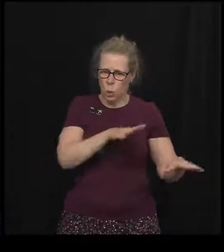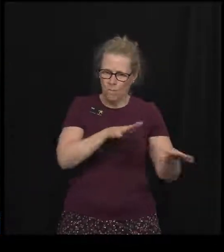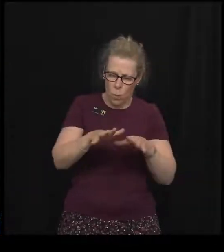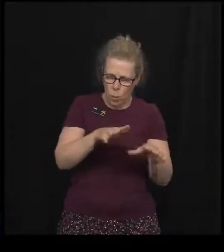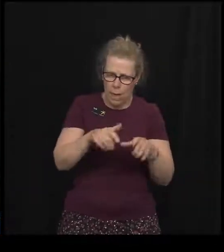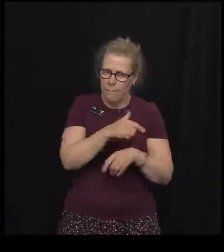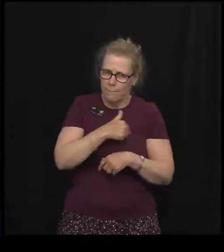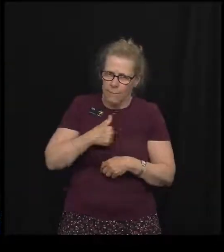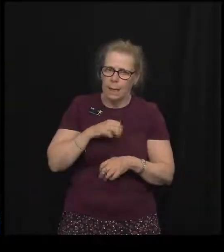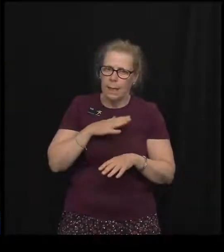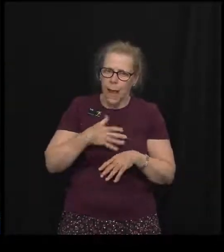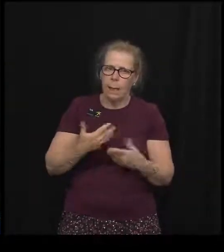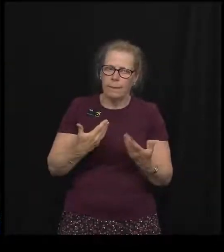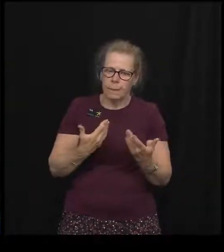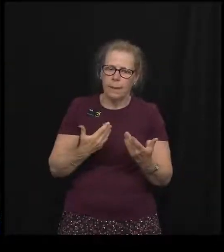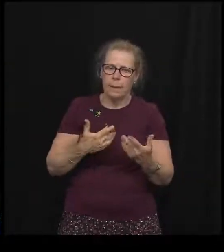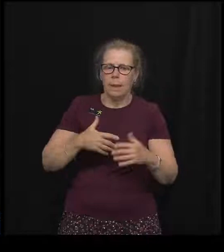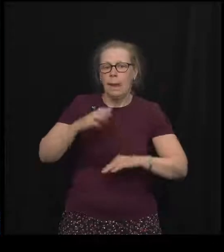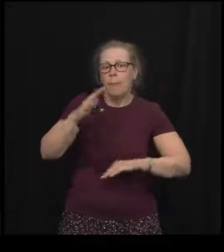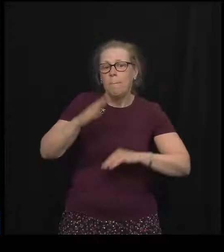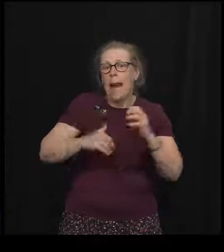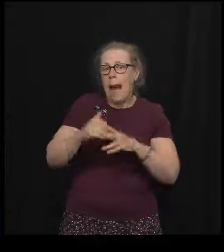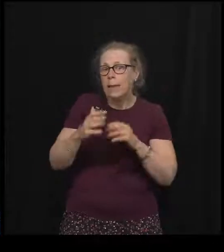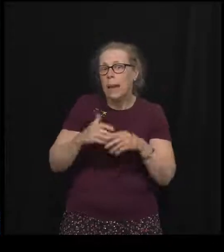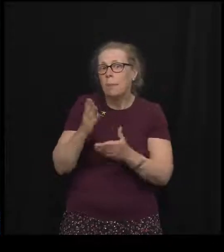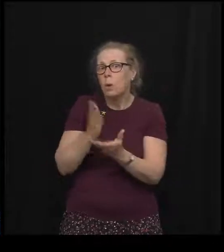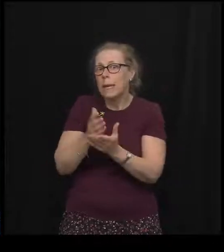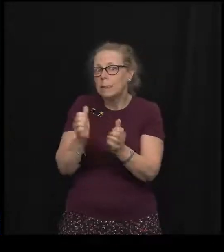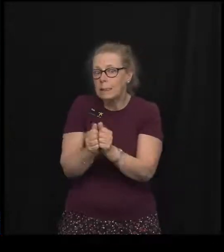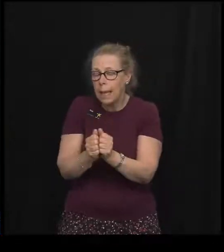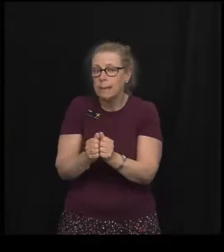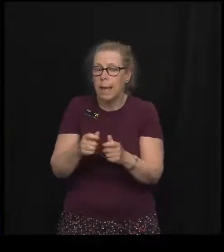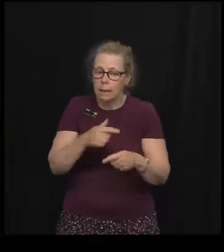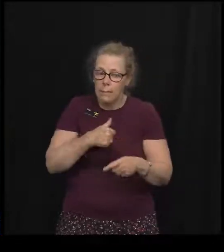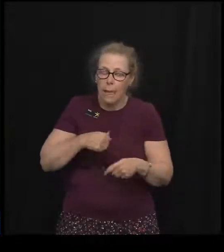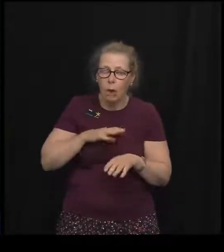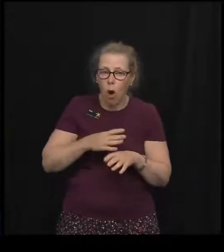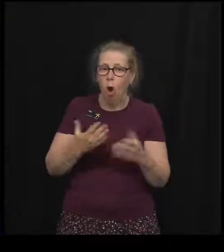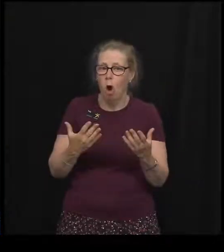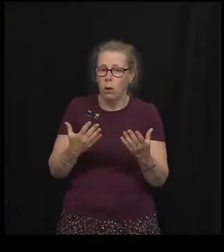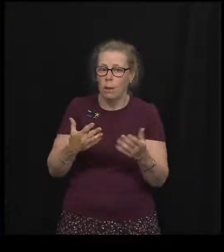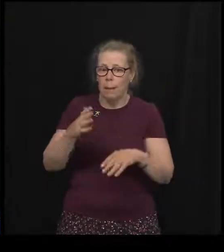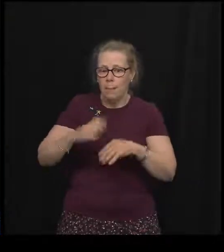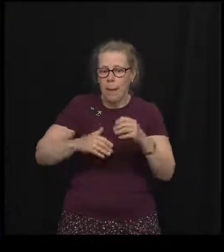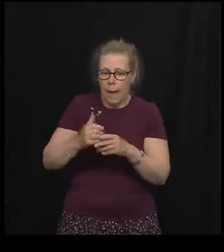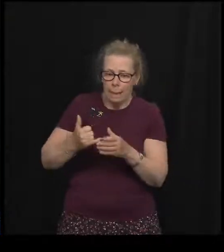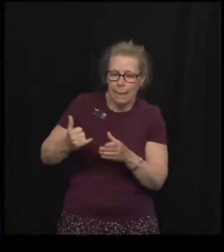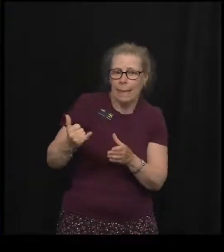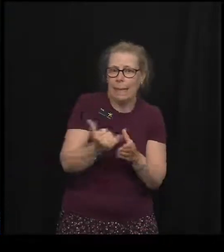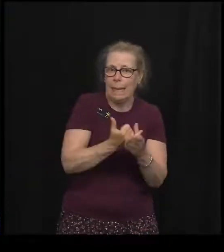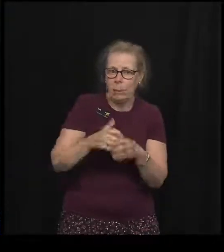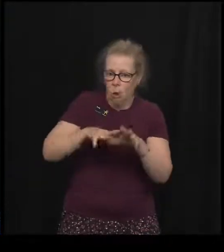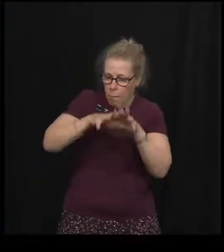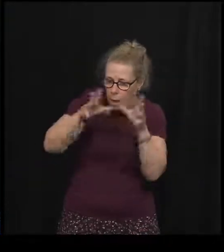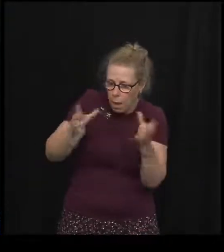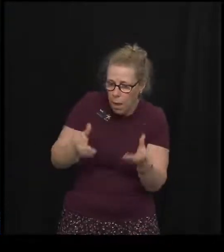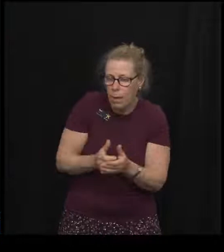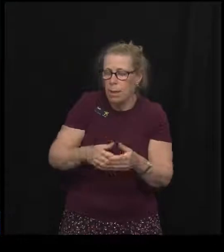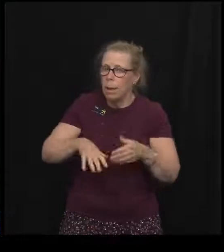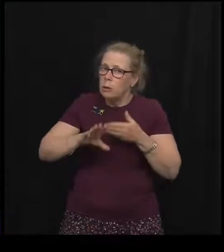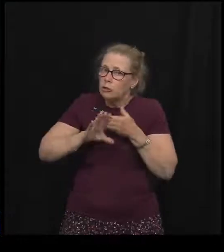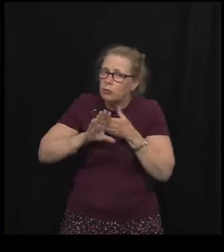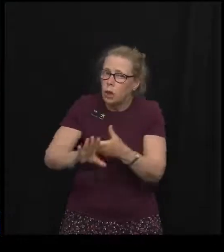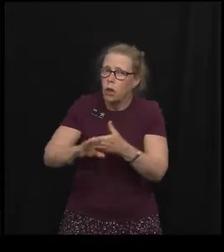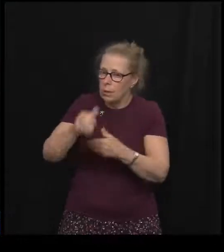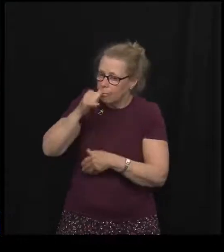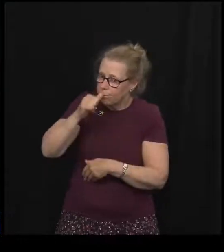which actually means a treaty between all the nation states in the world actually to prevent, detect and respond to